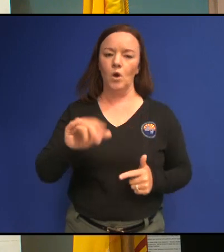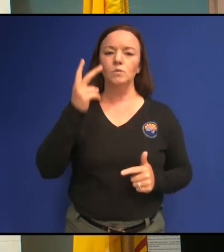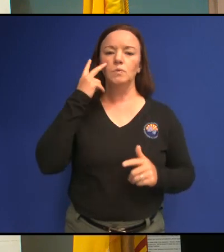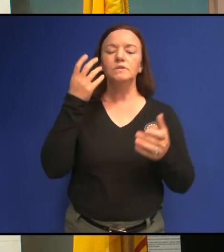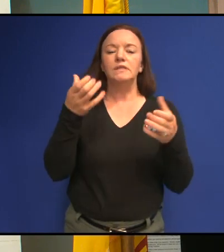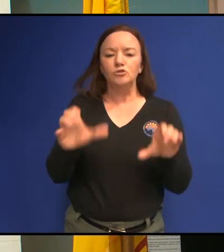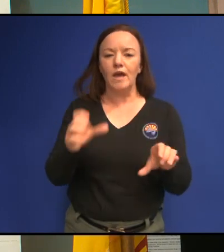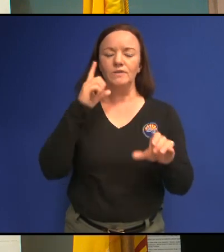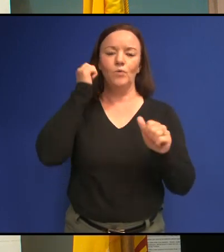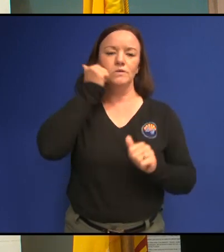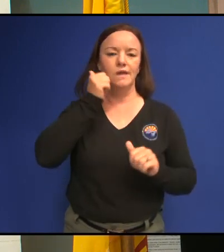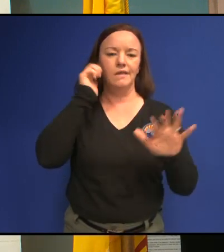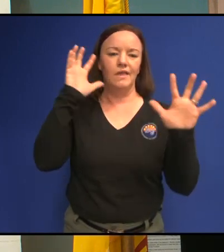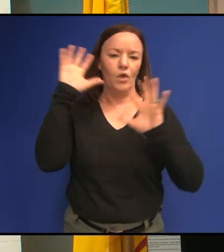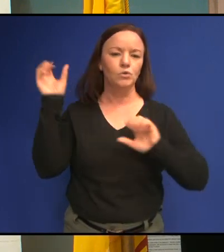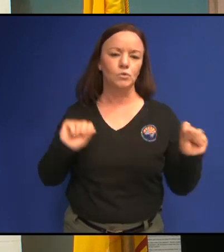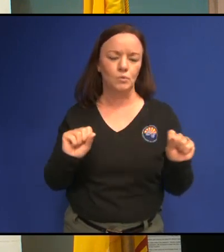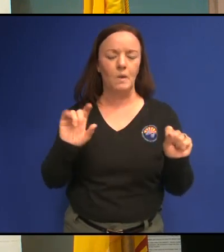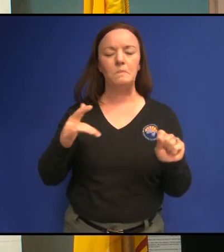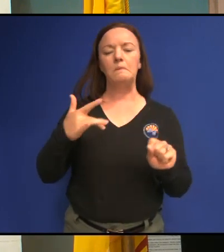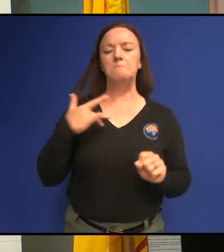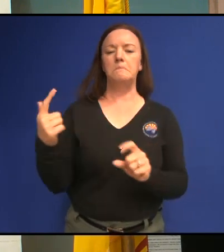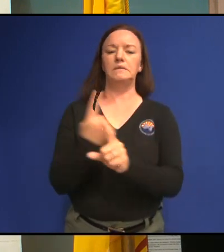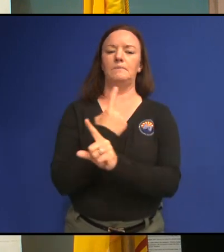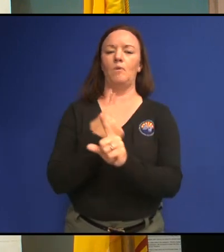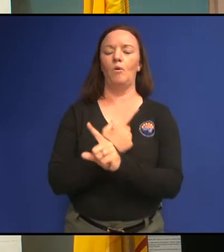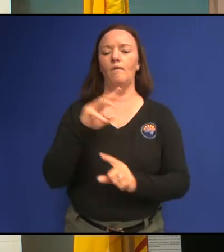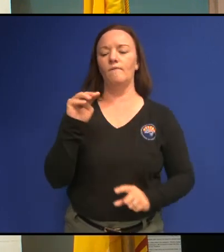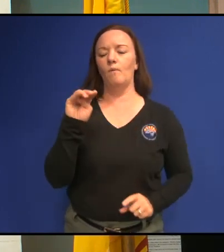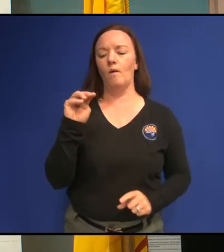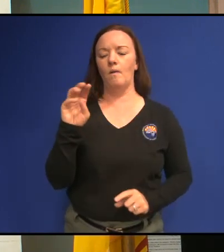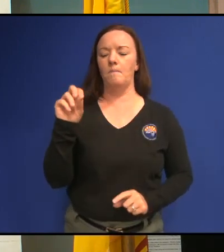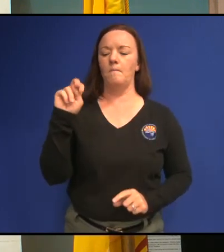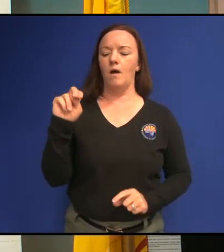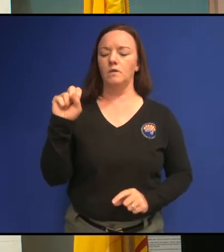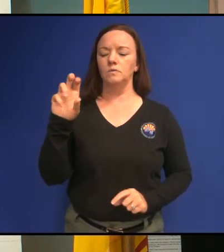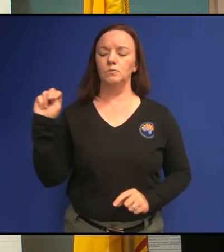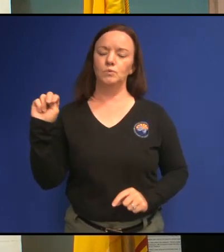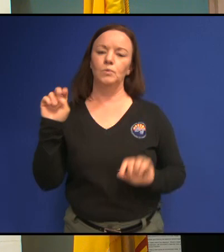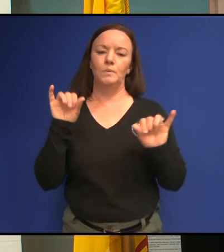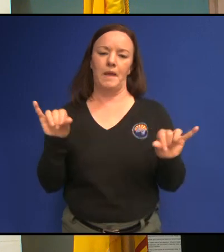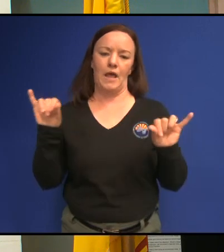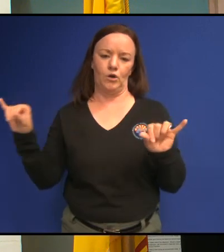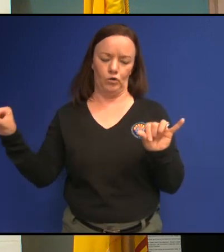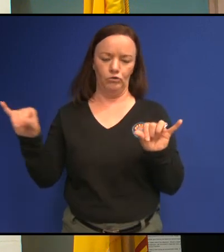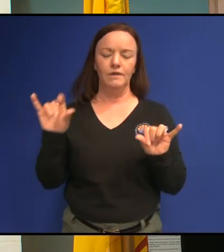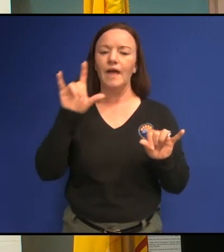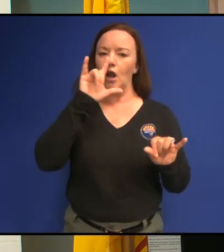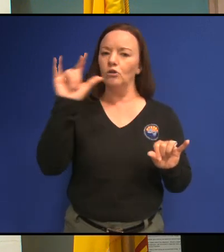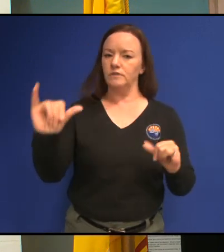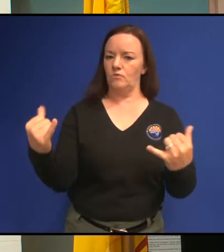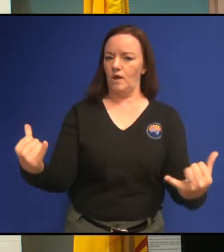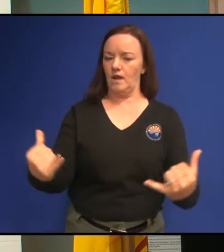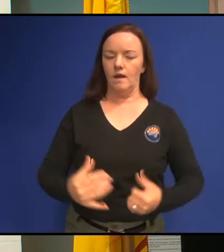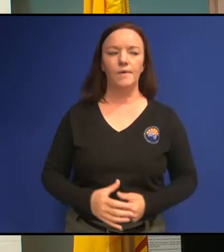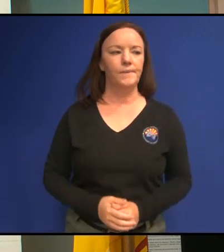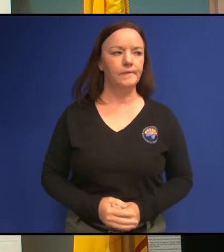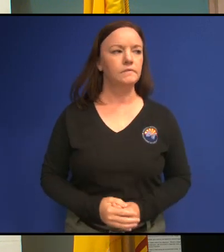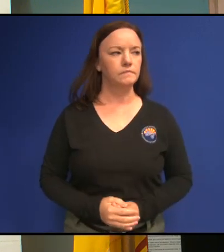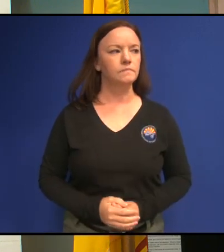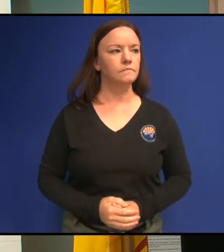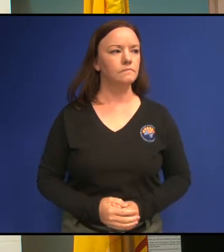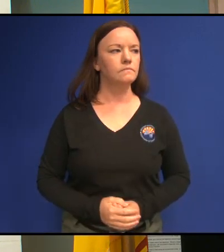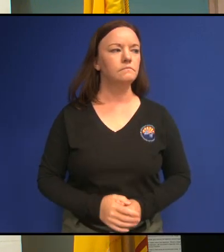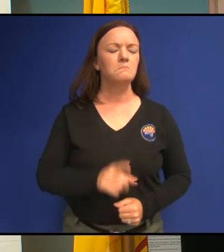chances, kind of something characteristic of a monsoon pattern, which is exactly what it's looking like right now. You know, not to say